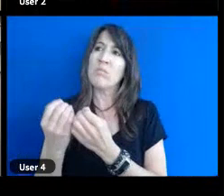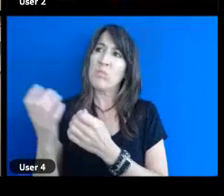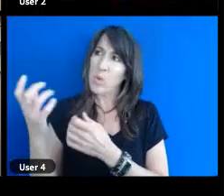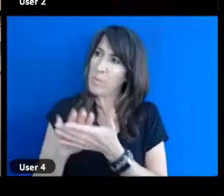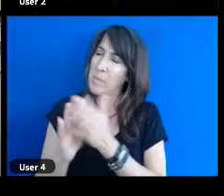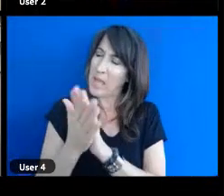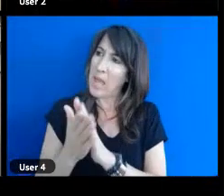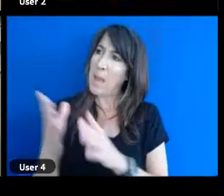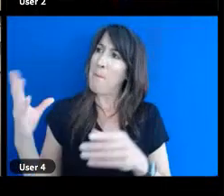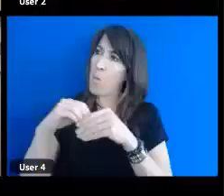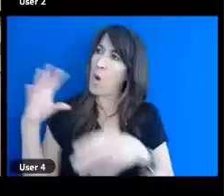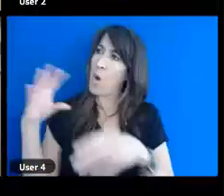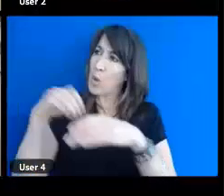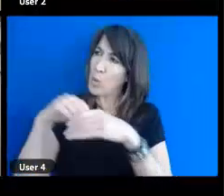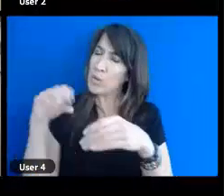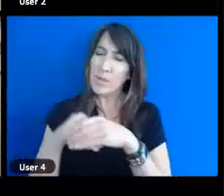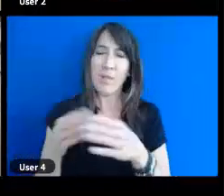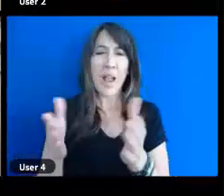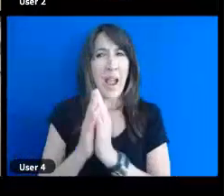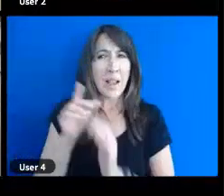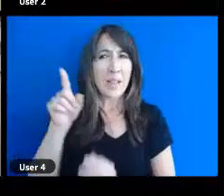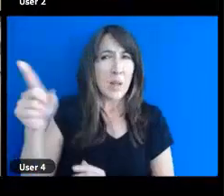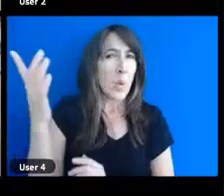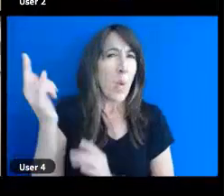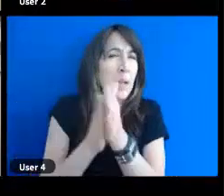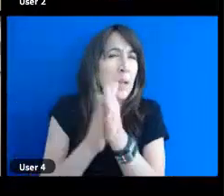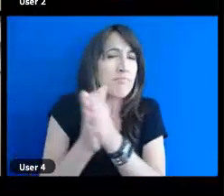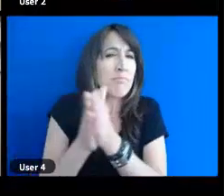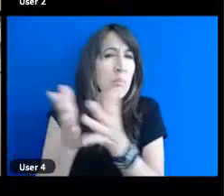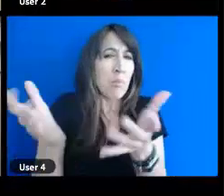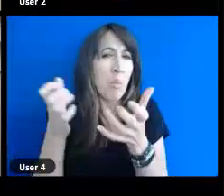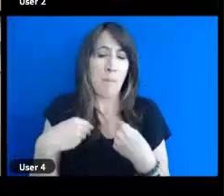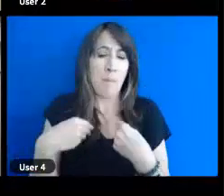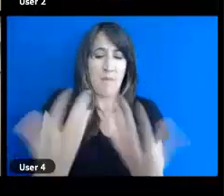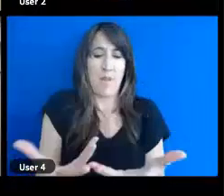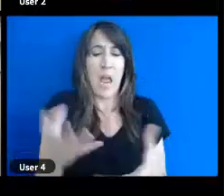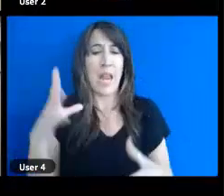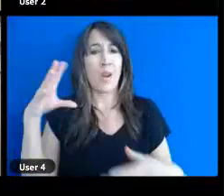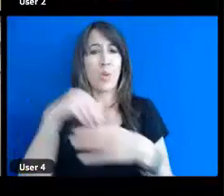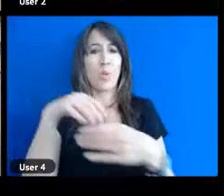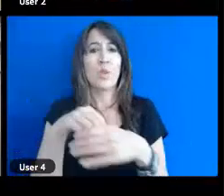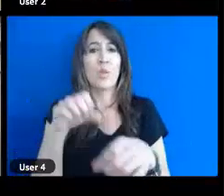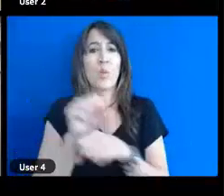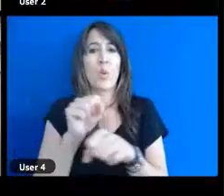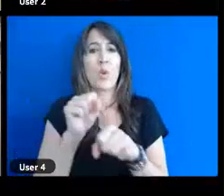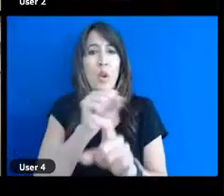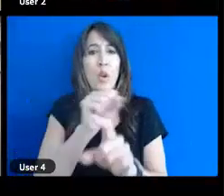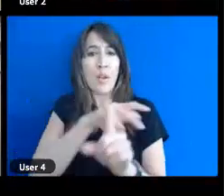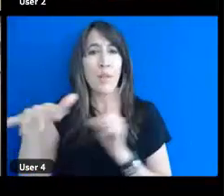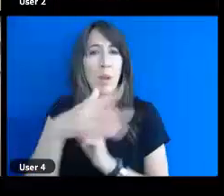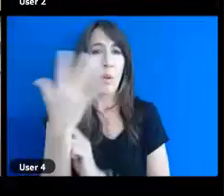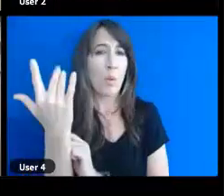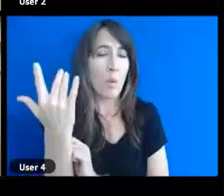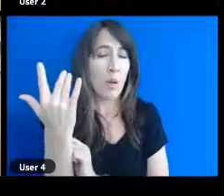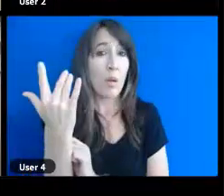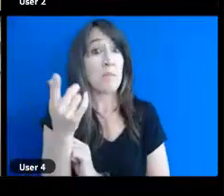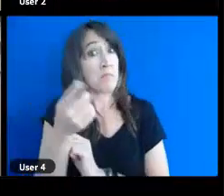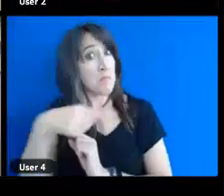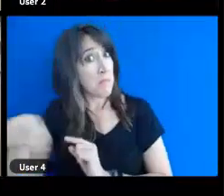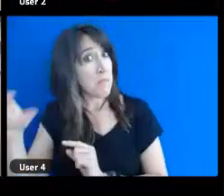leaders, what's motivating you to be inclusive? And there are many reasons why business leaders choose to provide an inclusive workplace.